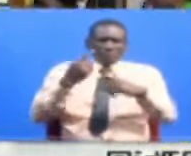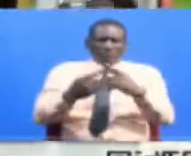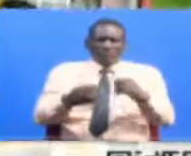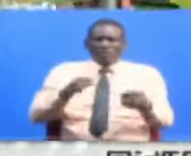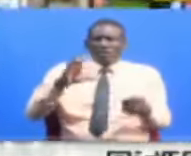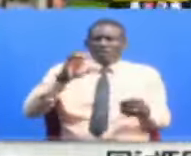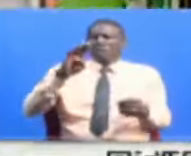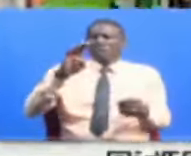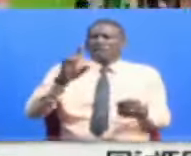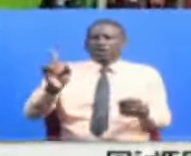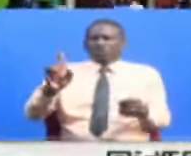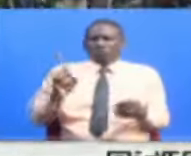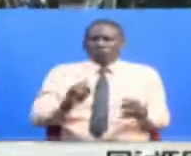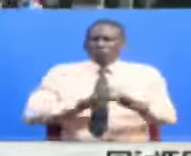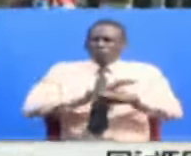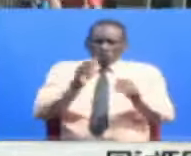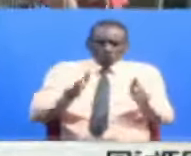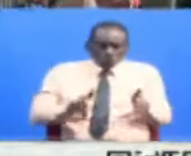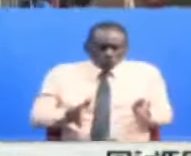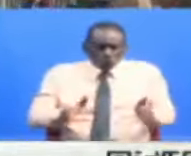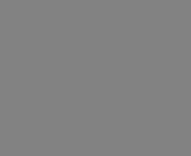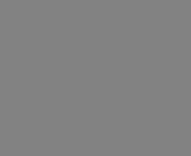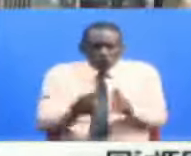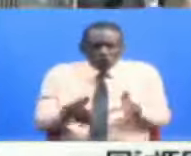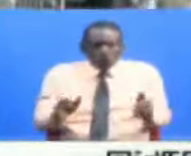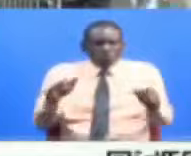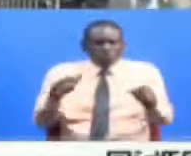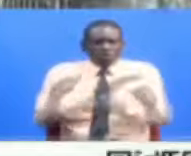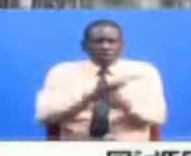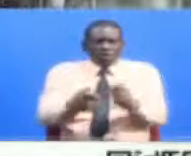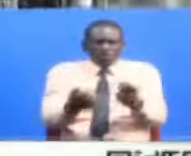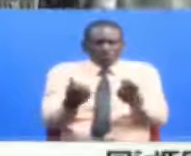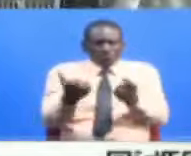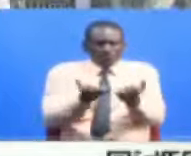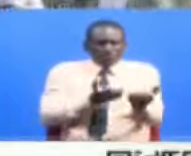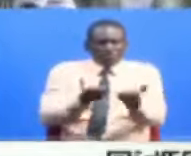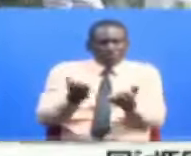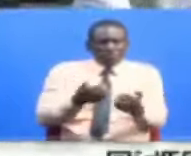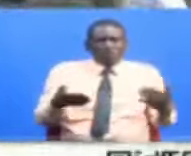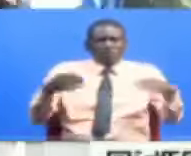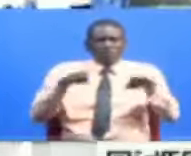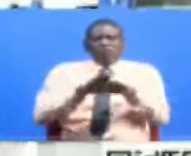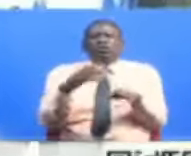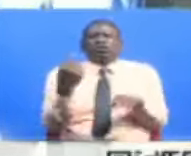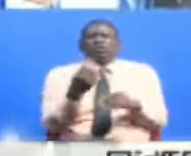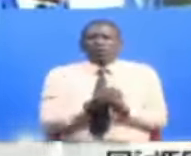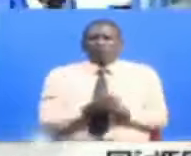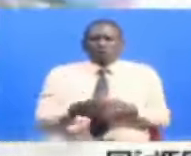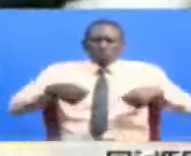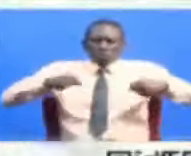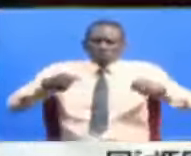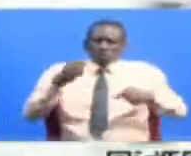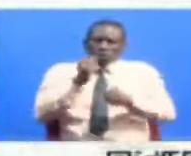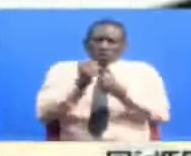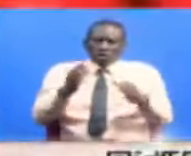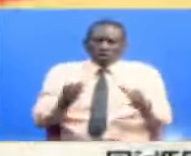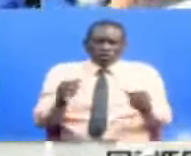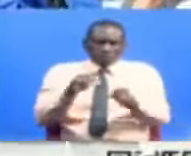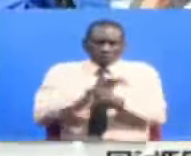district, all major streets and roads were busy, save for a few businesses that were closed. Boda boda operators were busy.